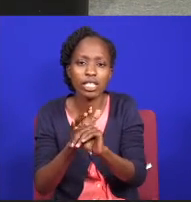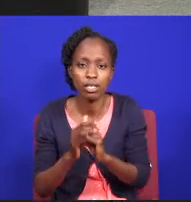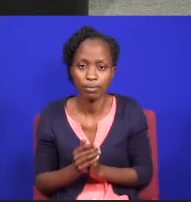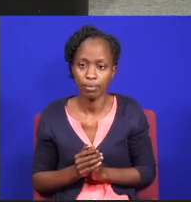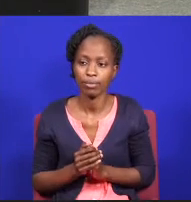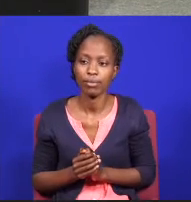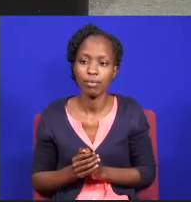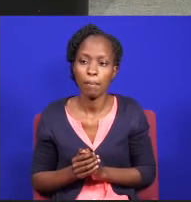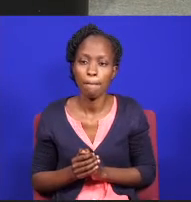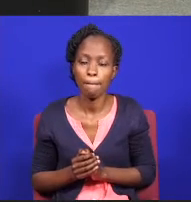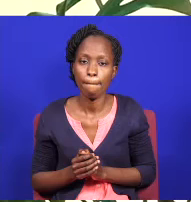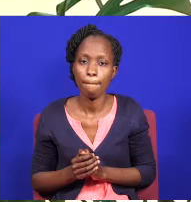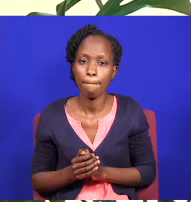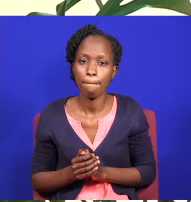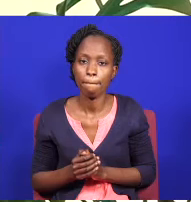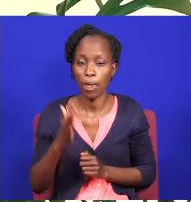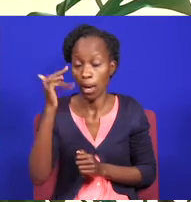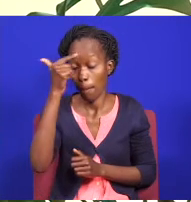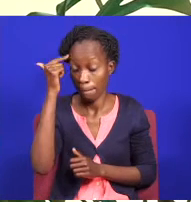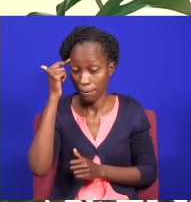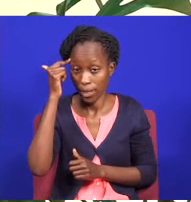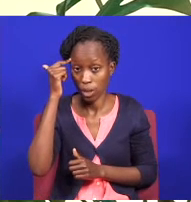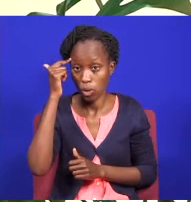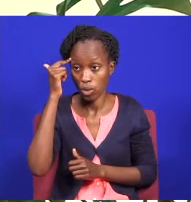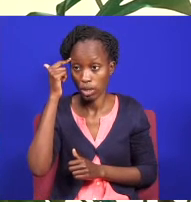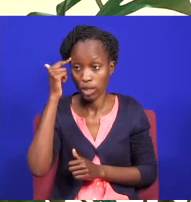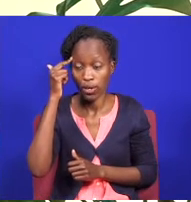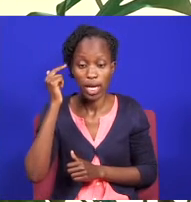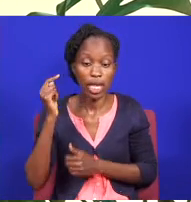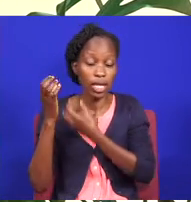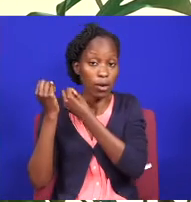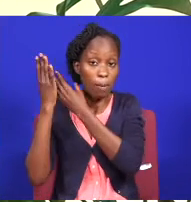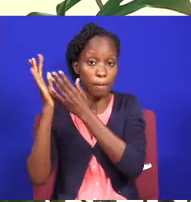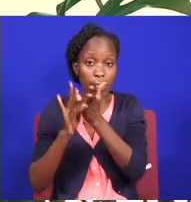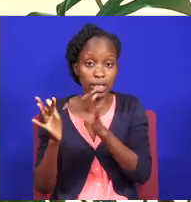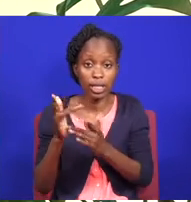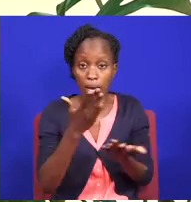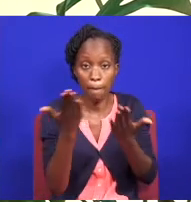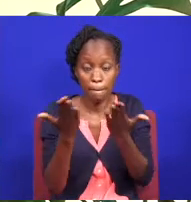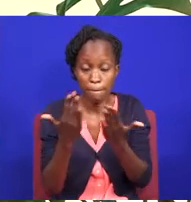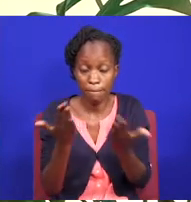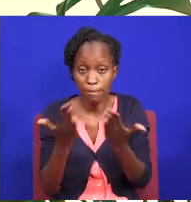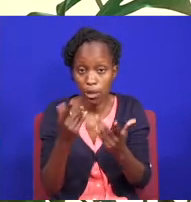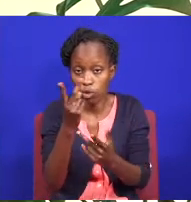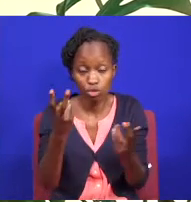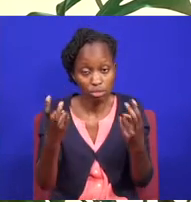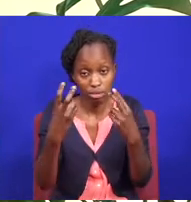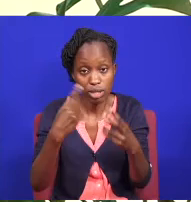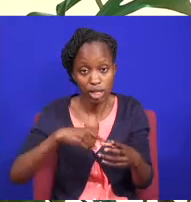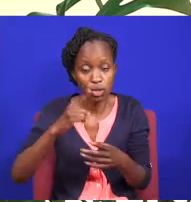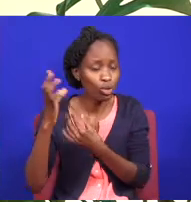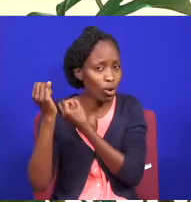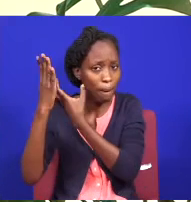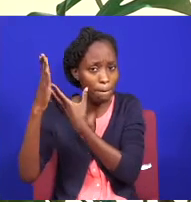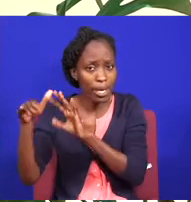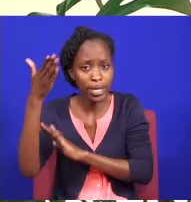and lots of fish because they heard and they obeyed. Maybe you are there listening to us. Do you obey the word